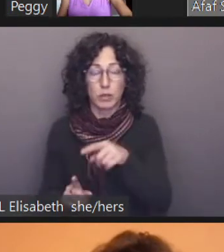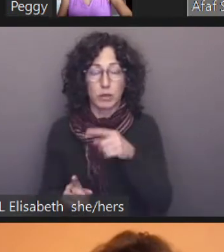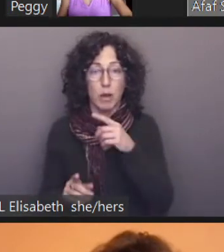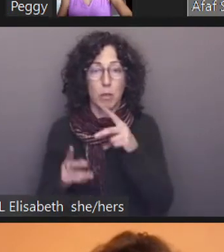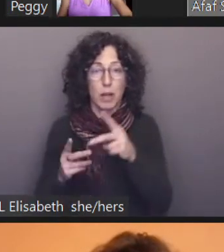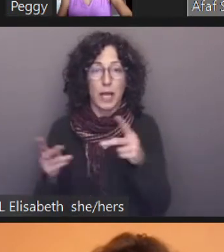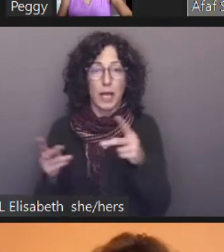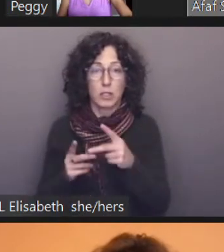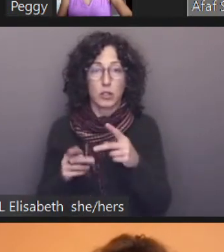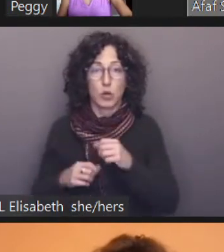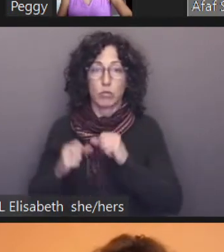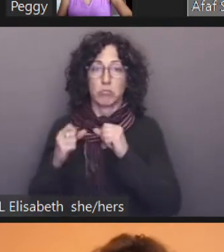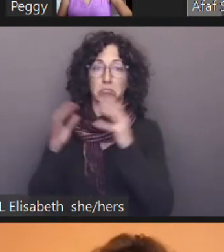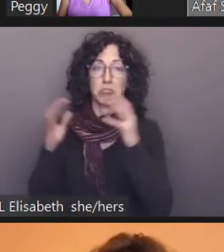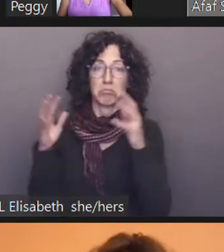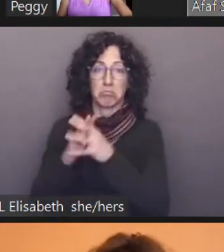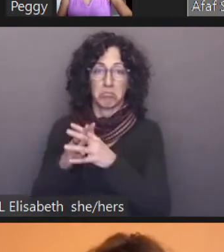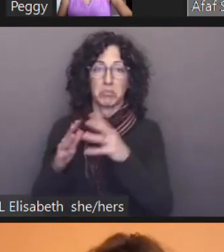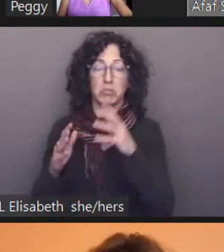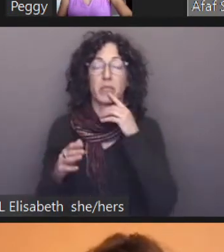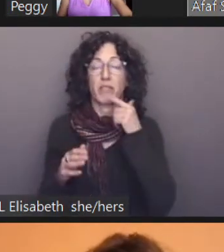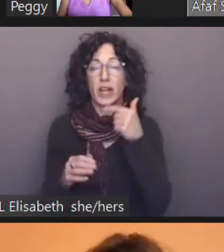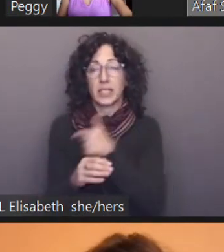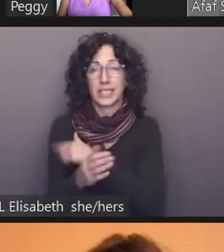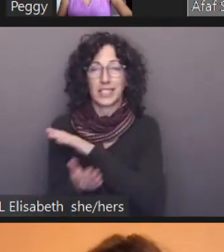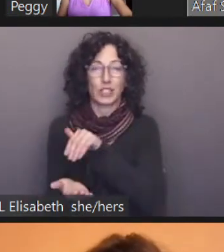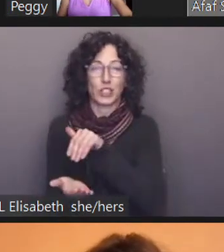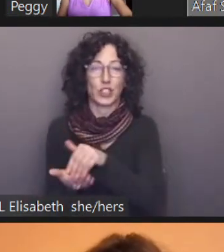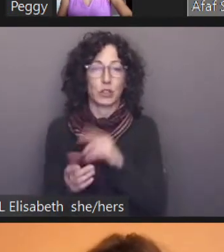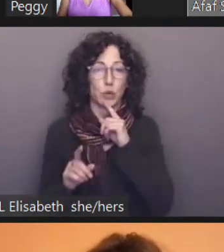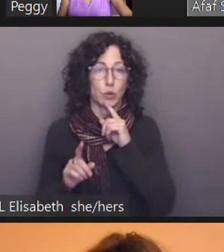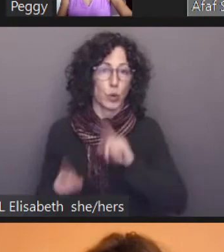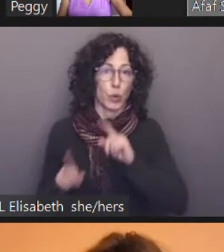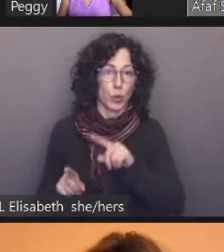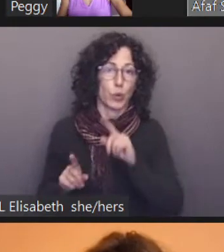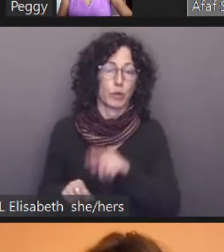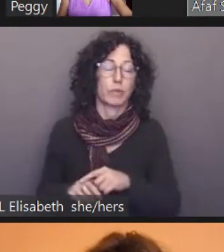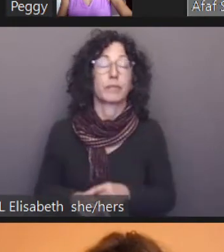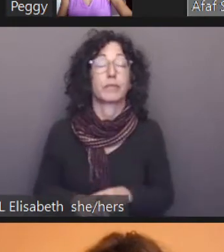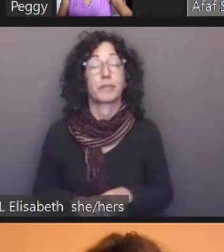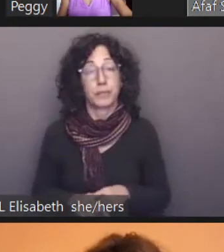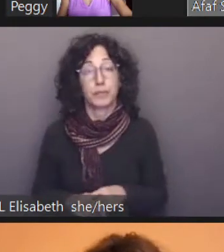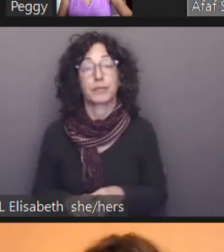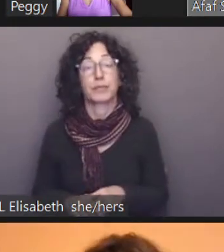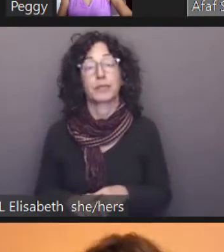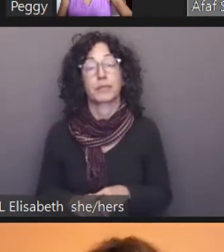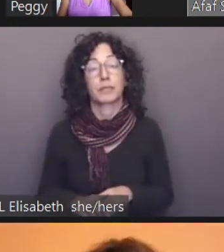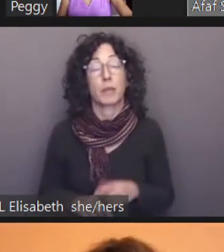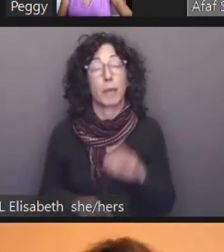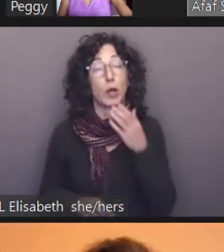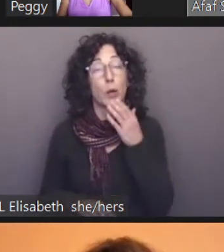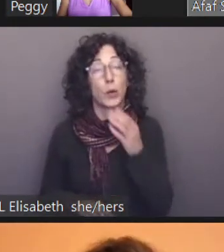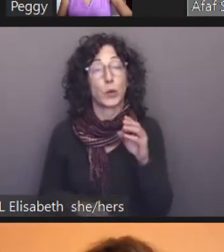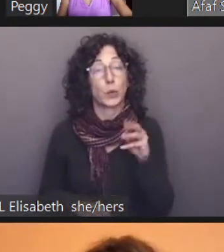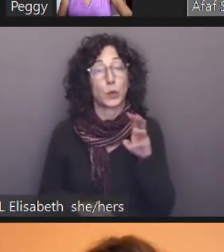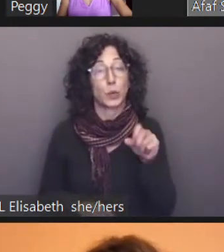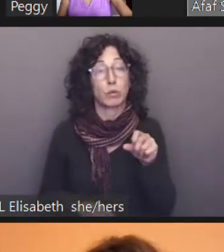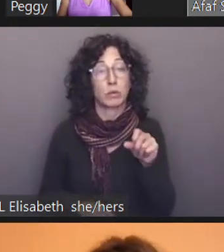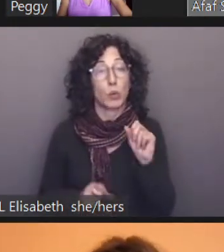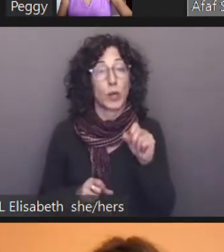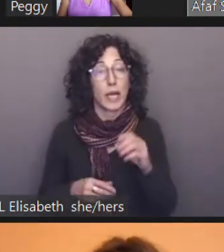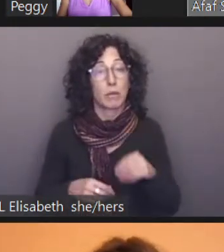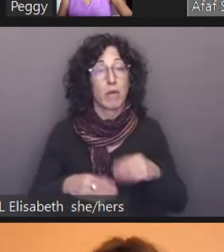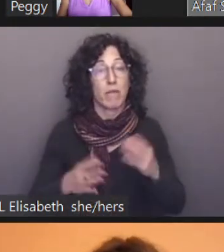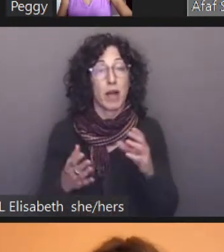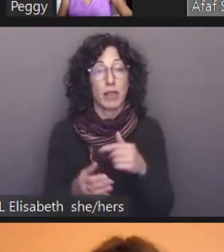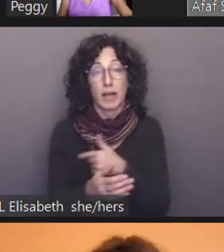there are a variety of ways to get vaccine. And again, the good news is that we want to be able to provide vaccine, and we believe